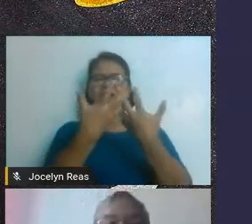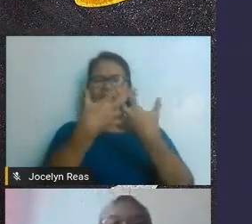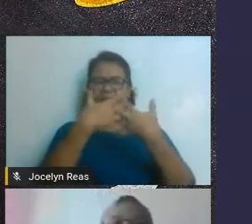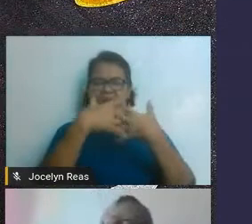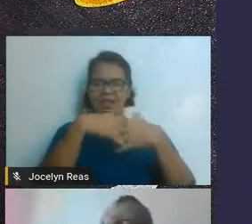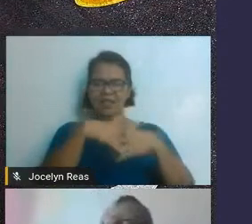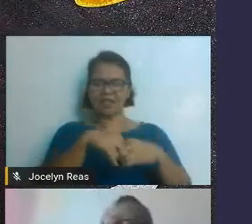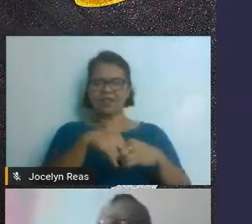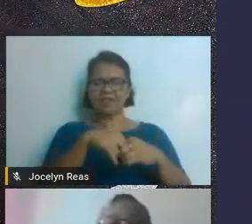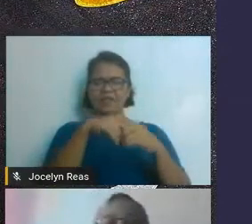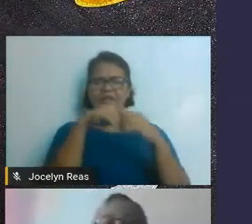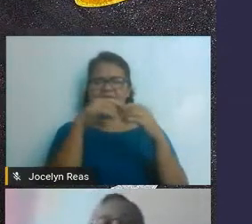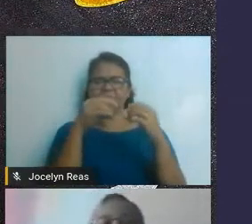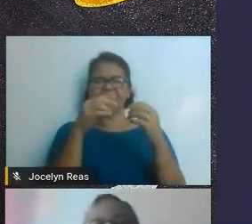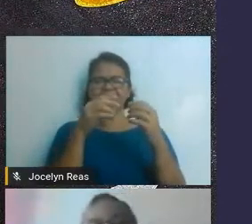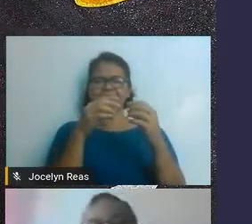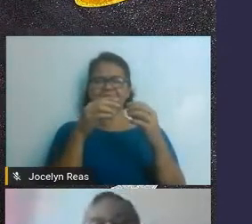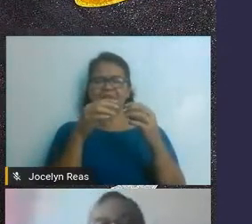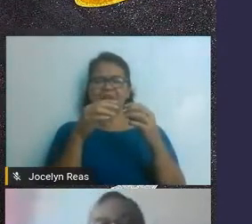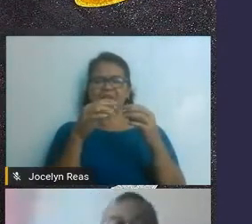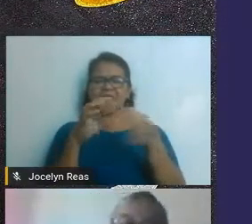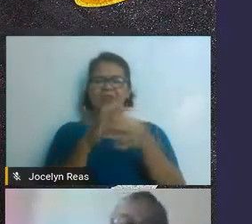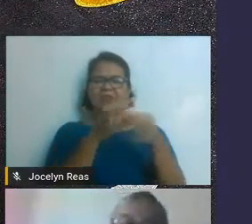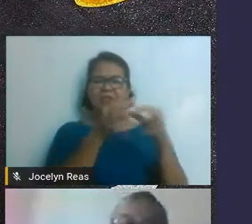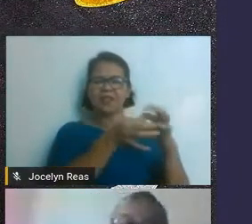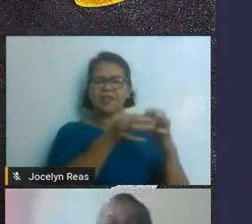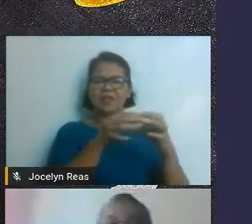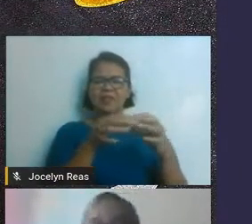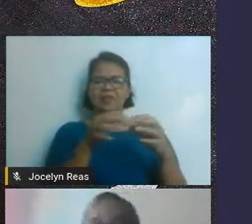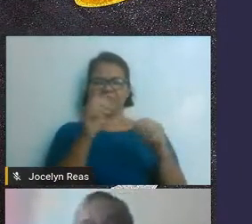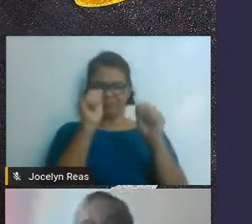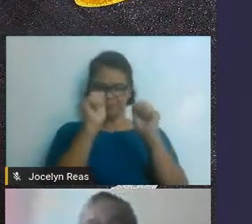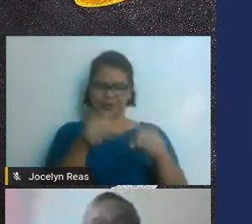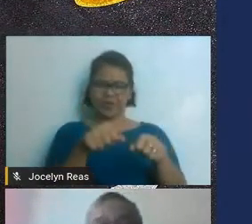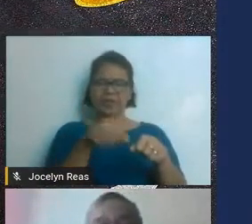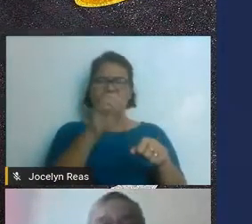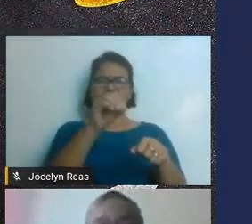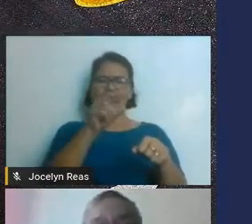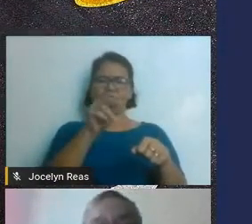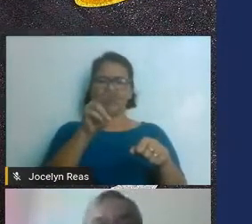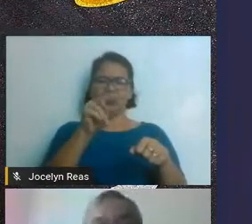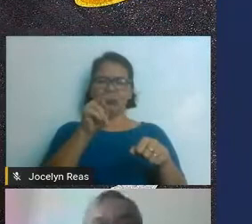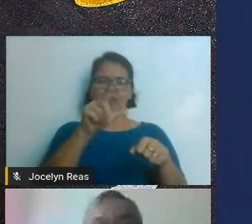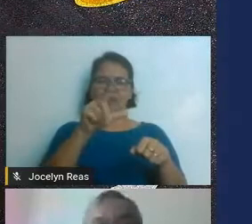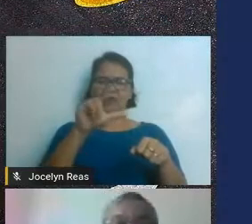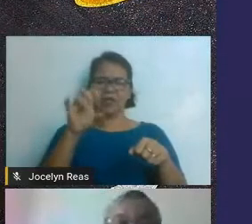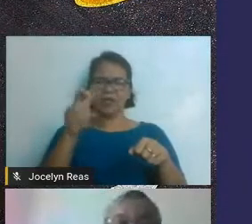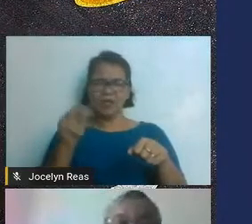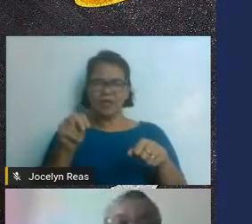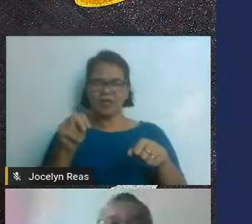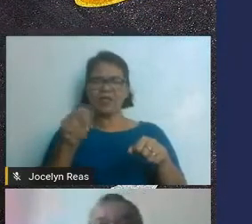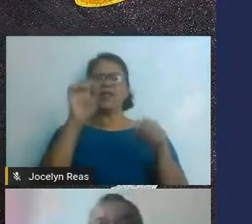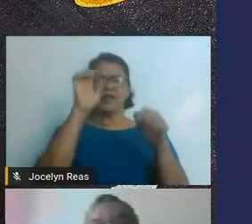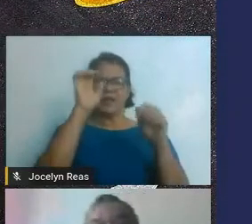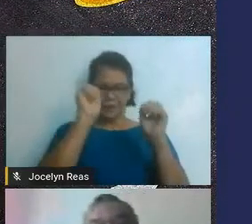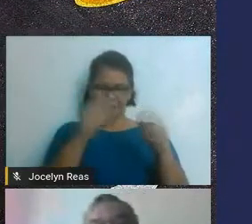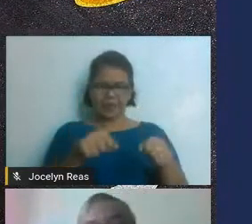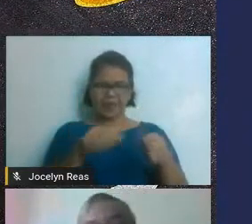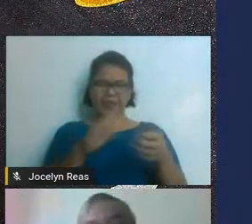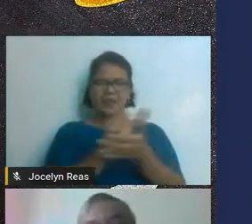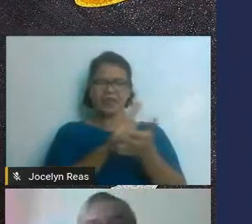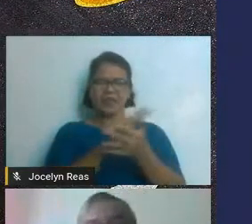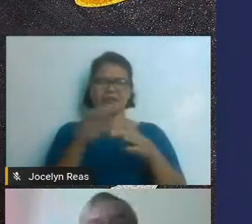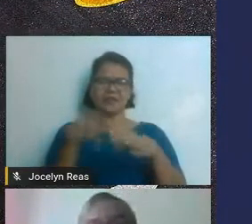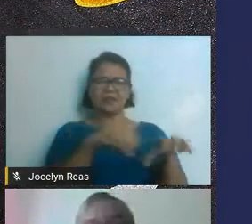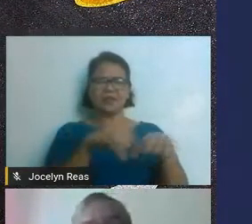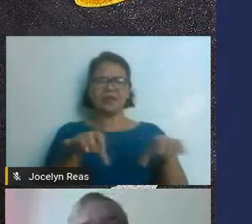ano yon? Pwedeng online distance plus face-to-face, online modular distance learning plus face-to-face, face-to-face with